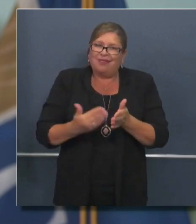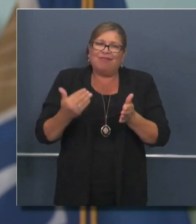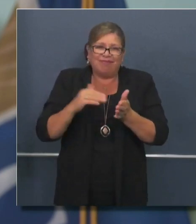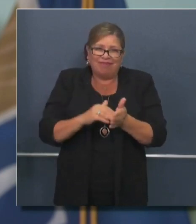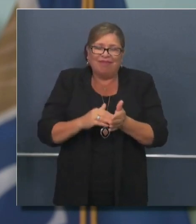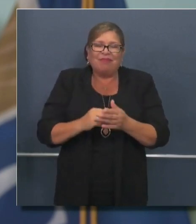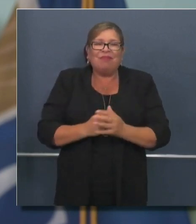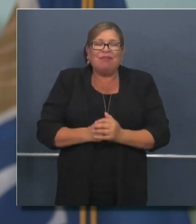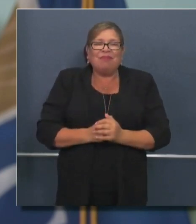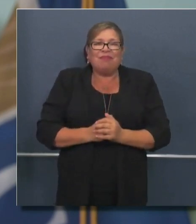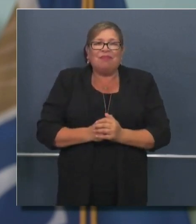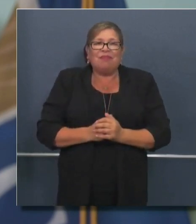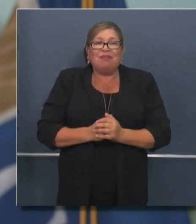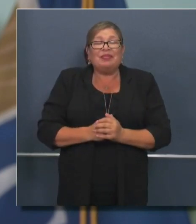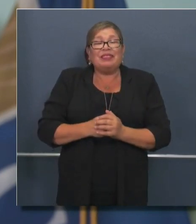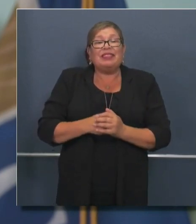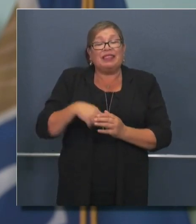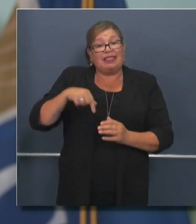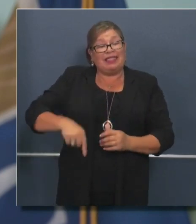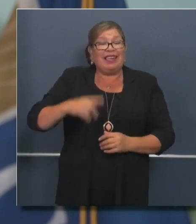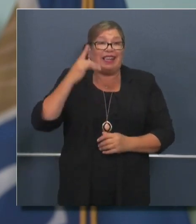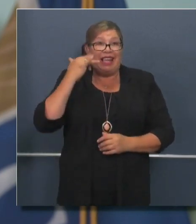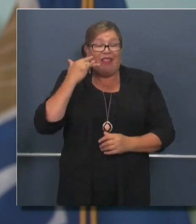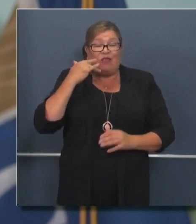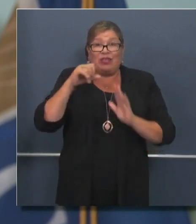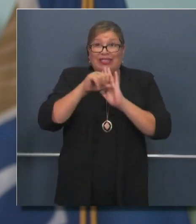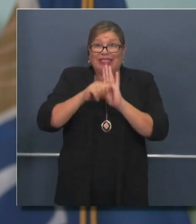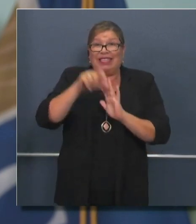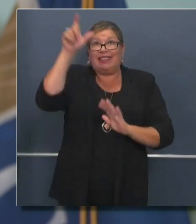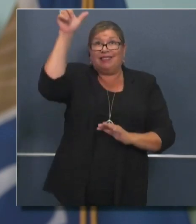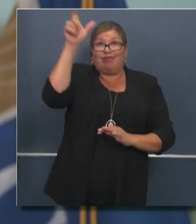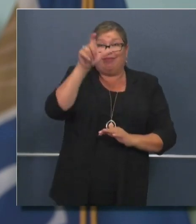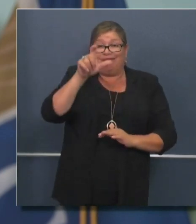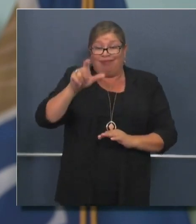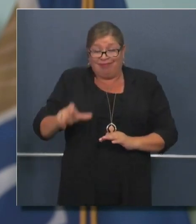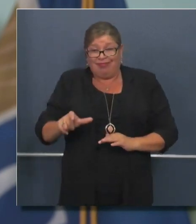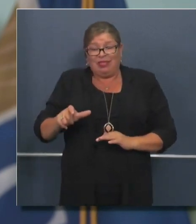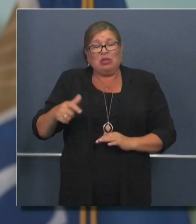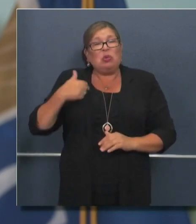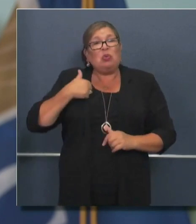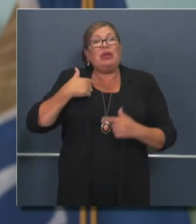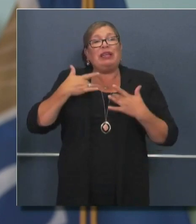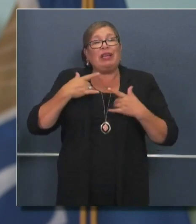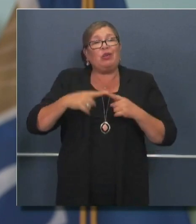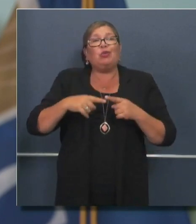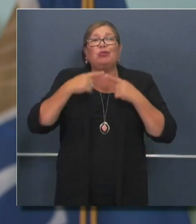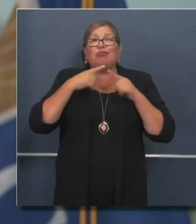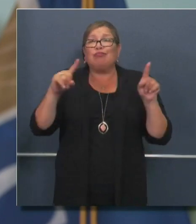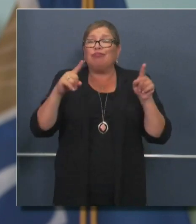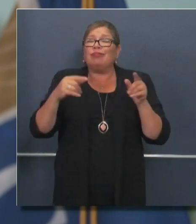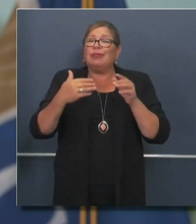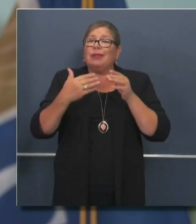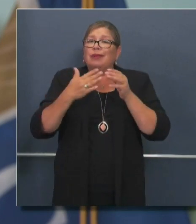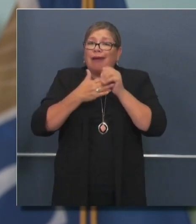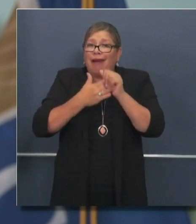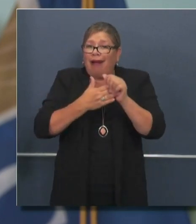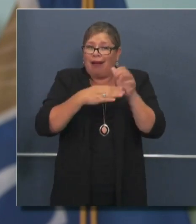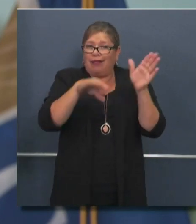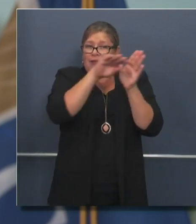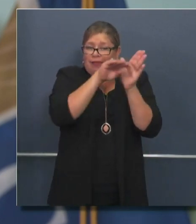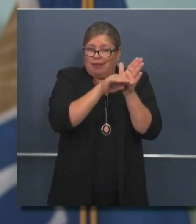enough. That state of California, as we put out guidelines, we are not dictating